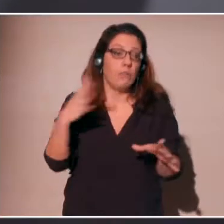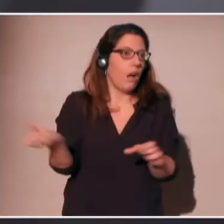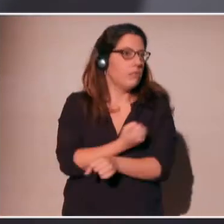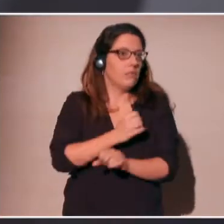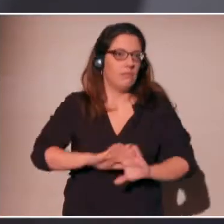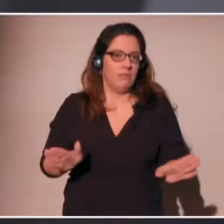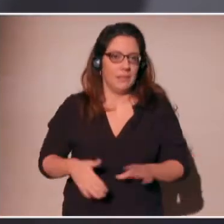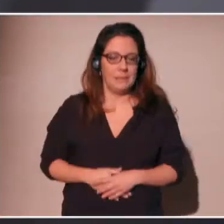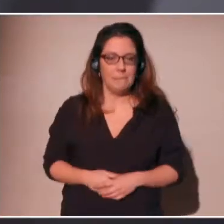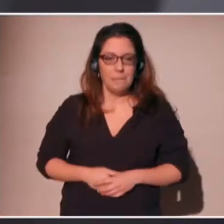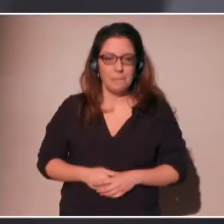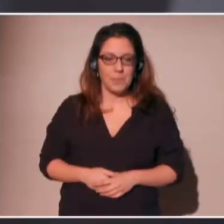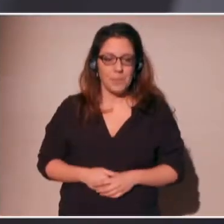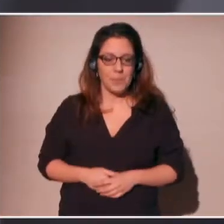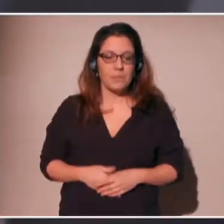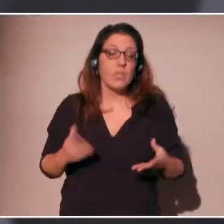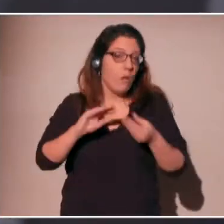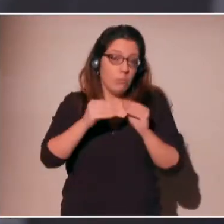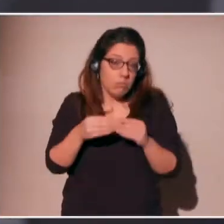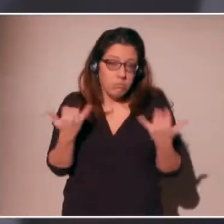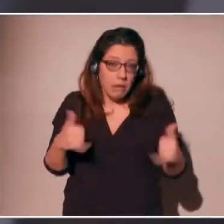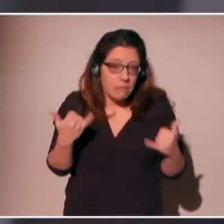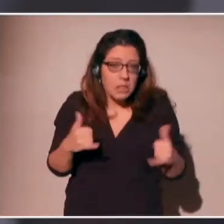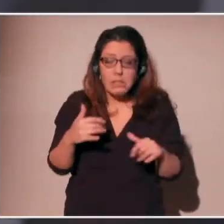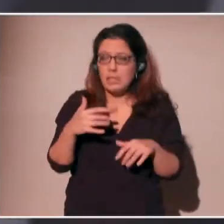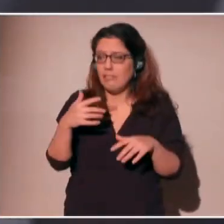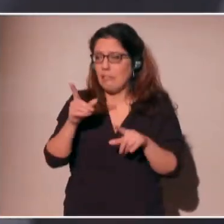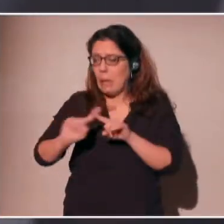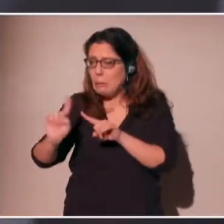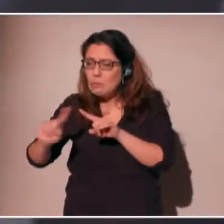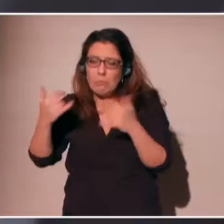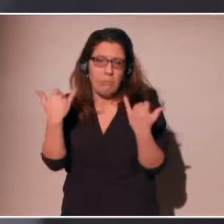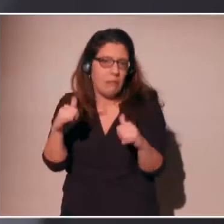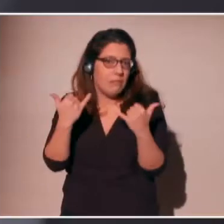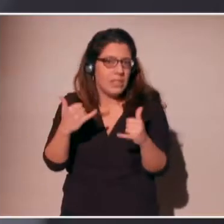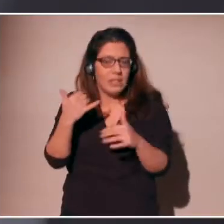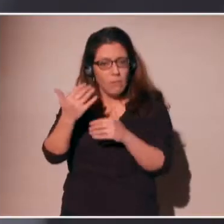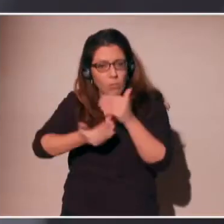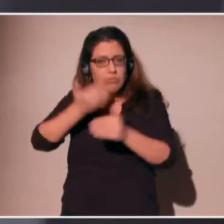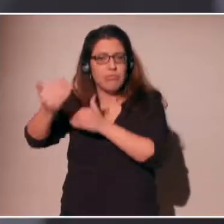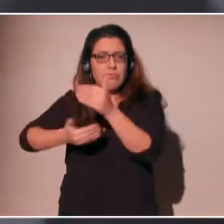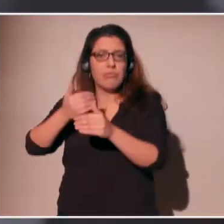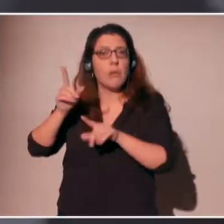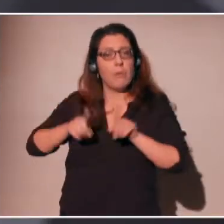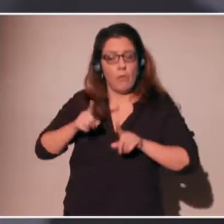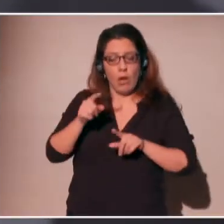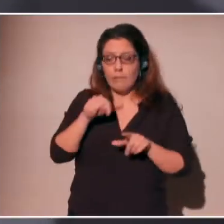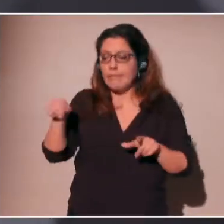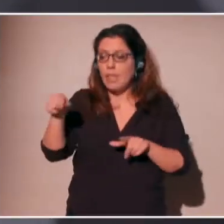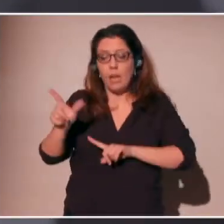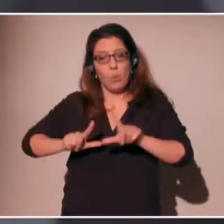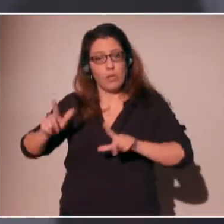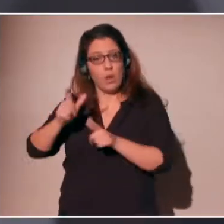a cat, physically and mentally. So no, problems aren't solved. We still have essential fundamental things